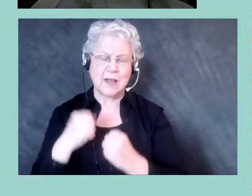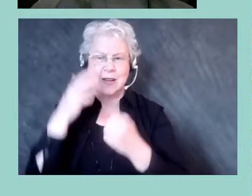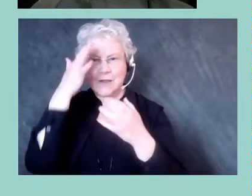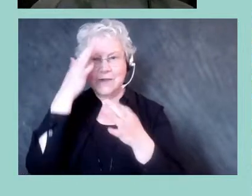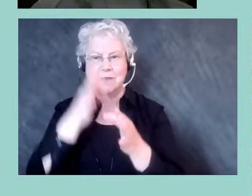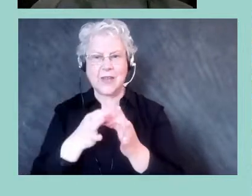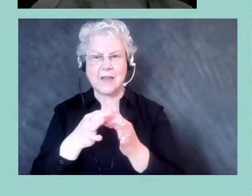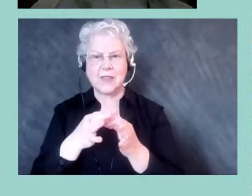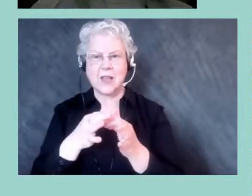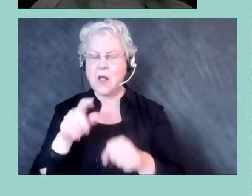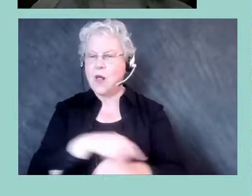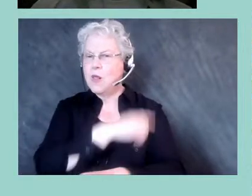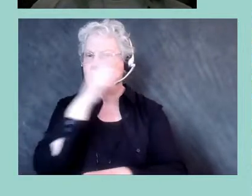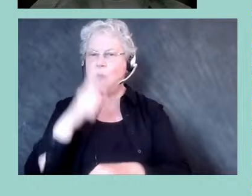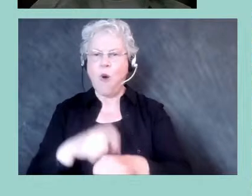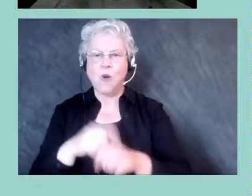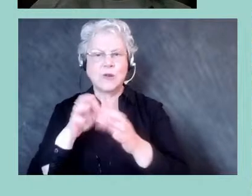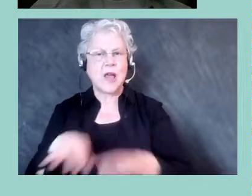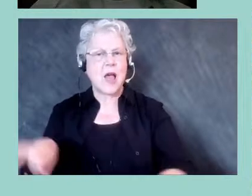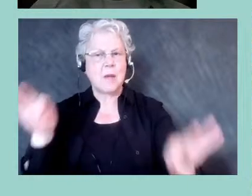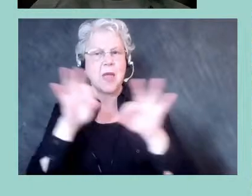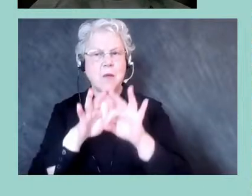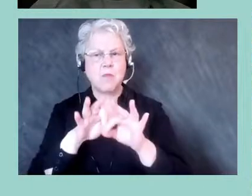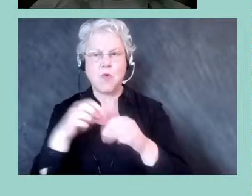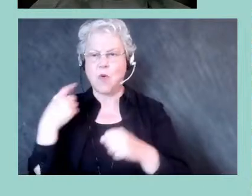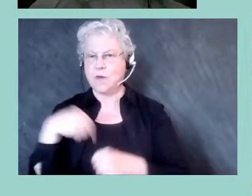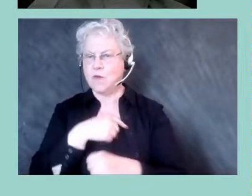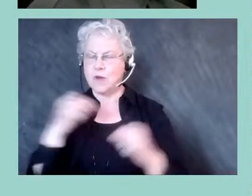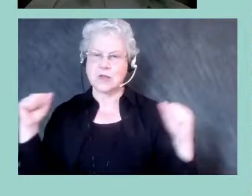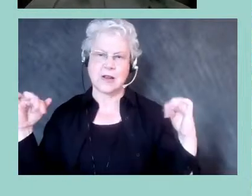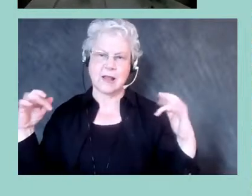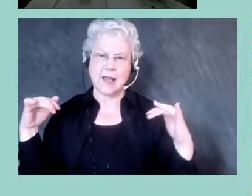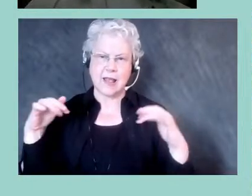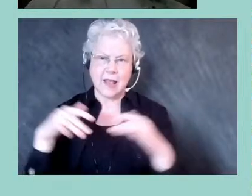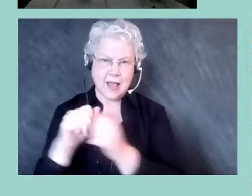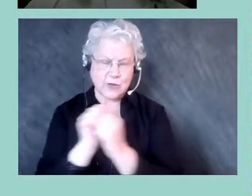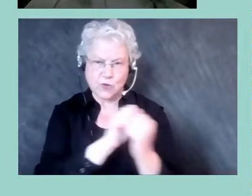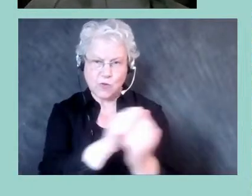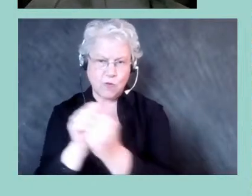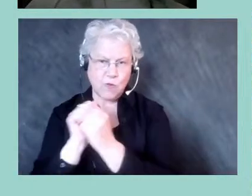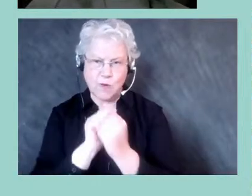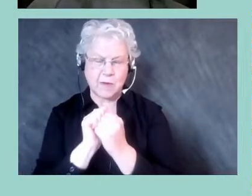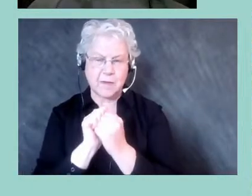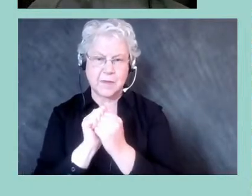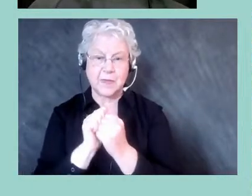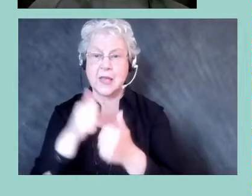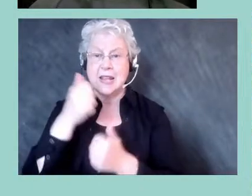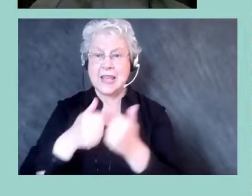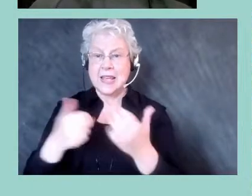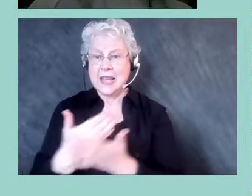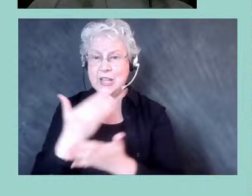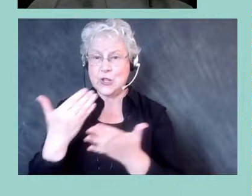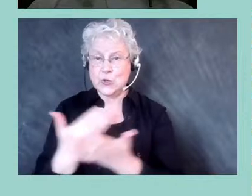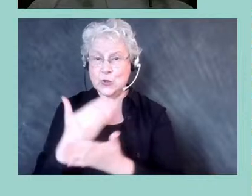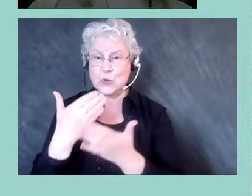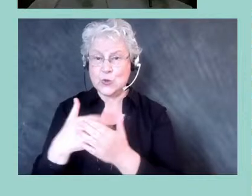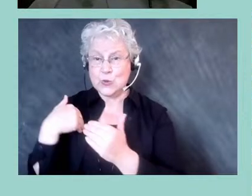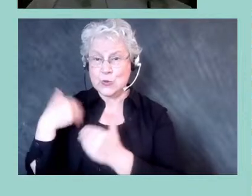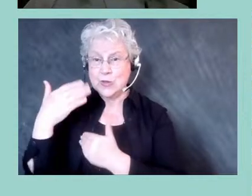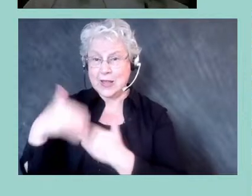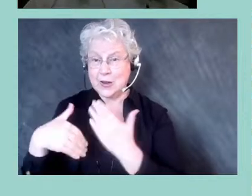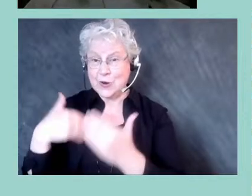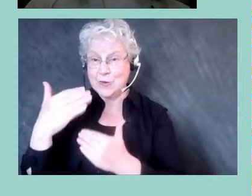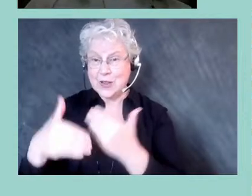our faith, and they have long been important gathering spaces for our congregations. With each